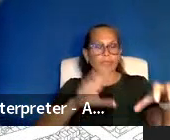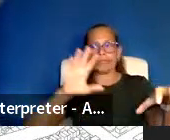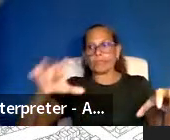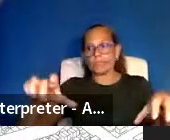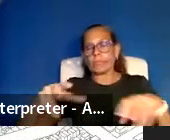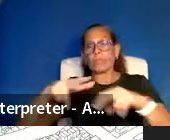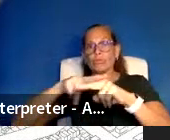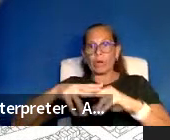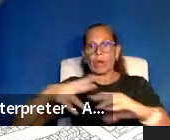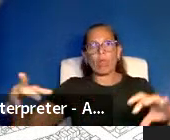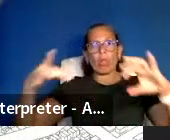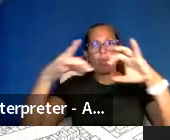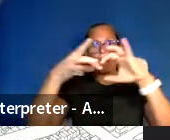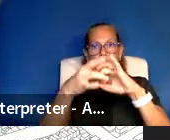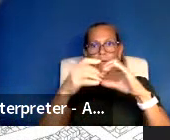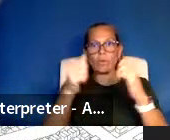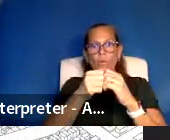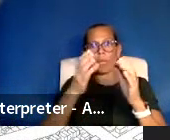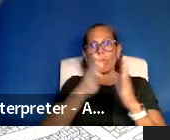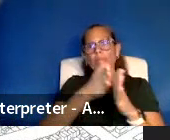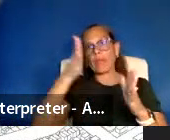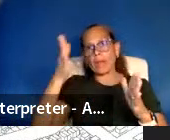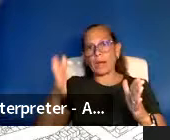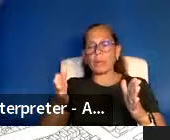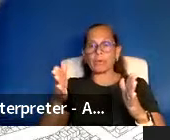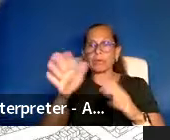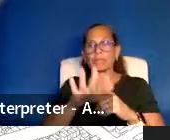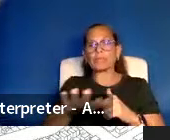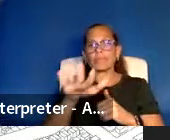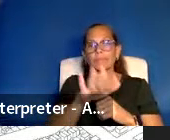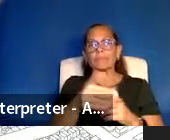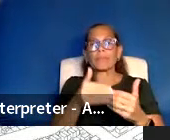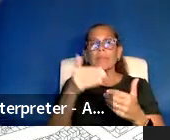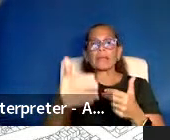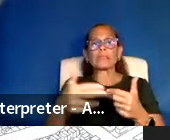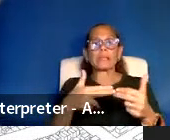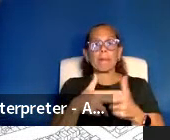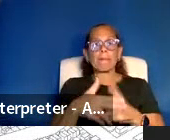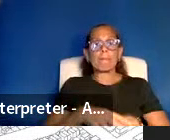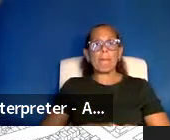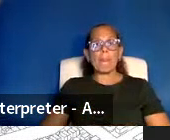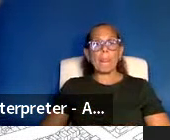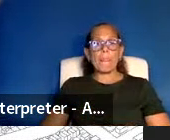train station with the neighboring neighborhoods. Next slide, please.